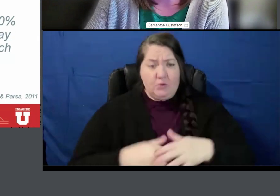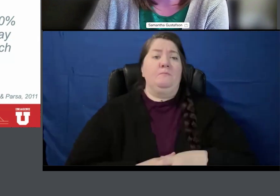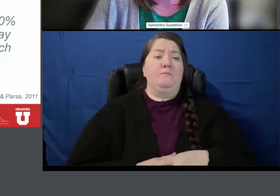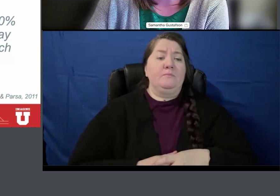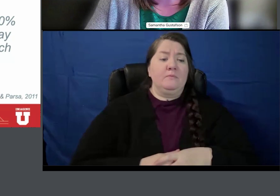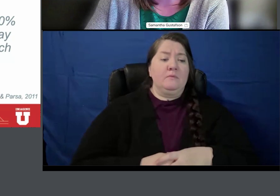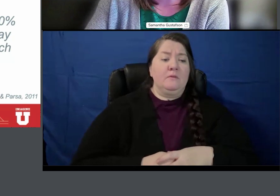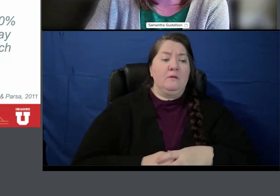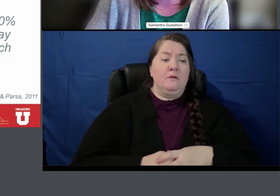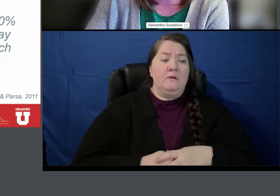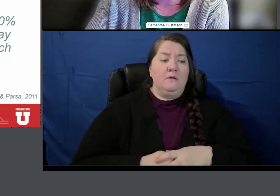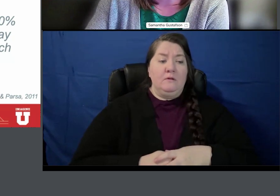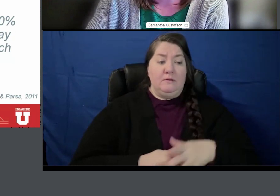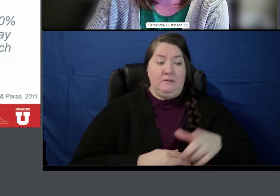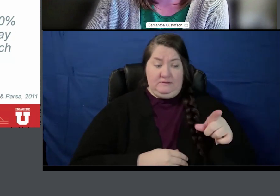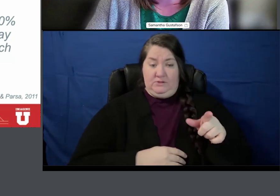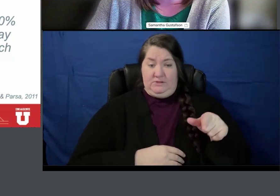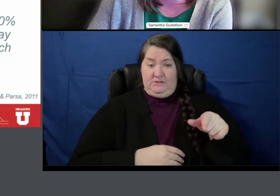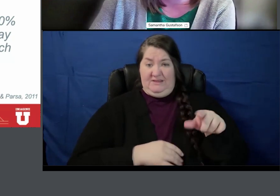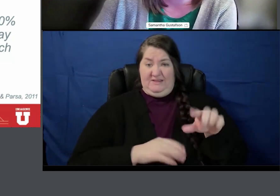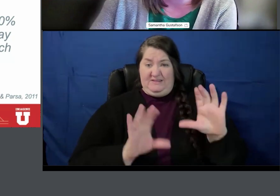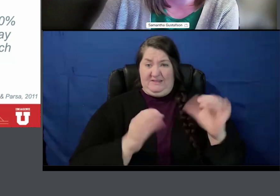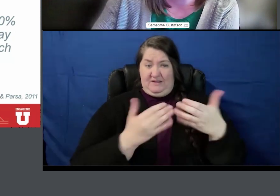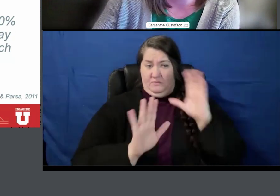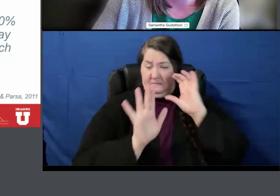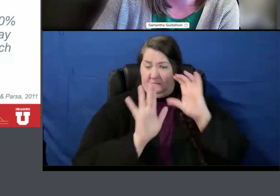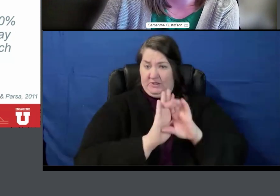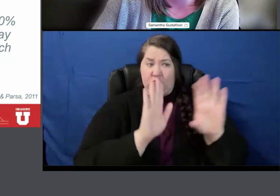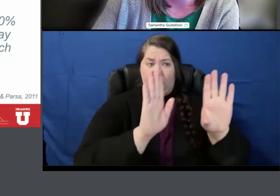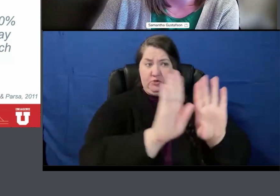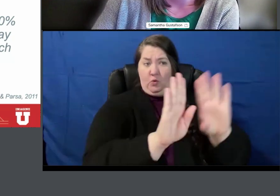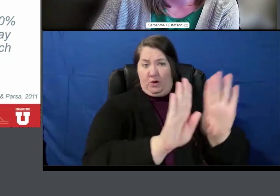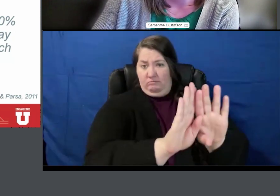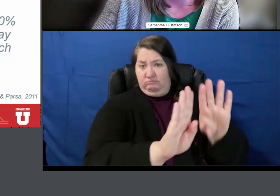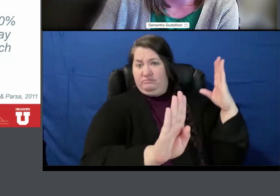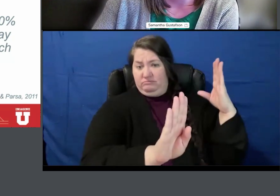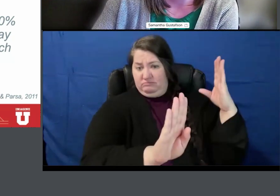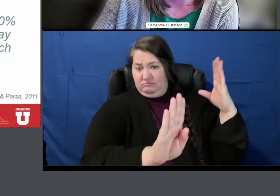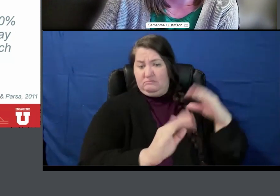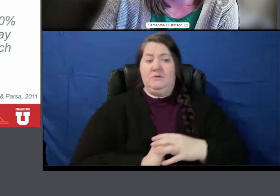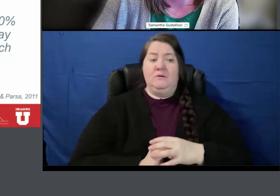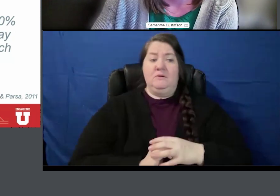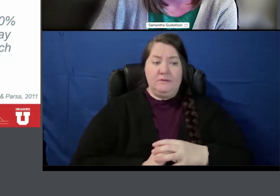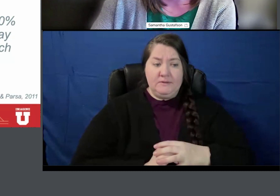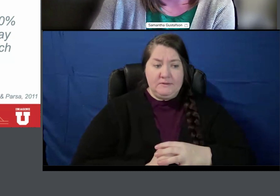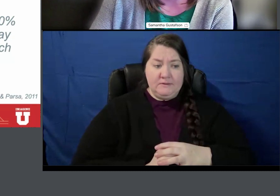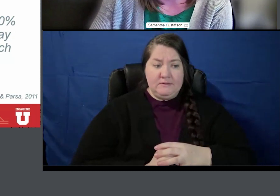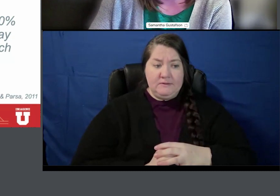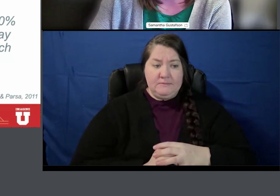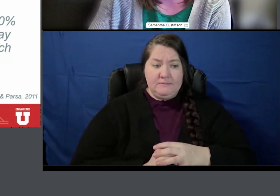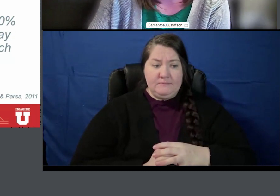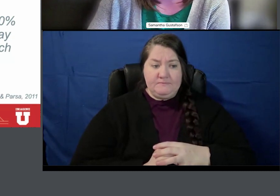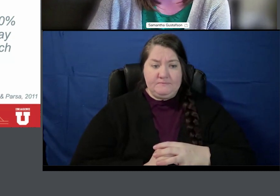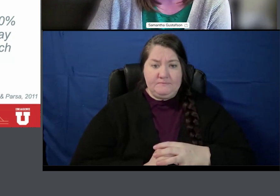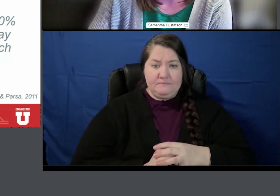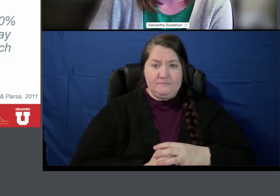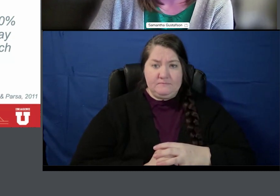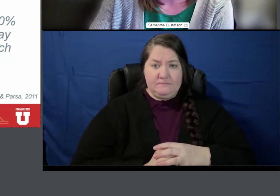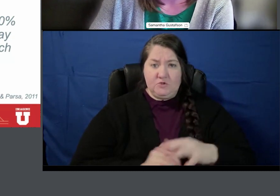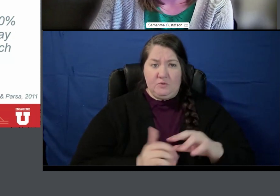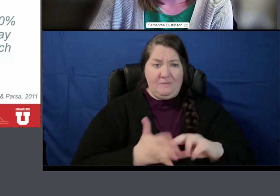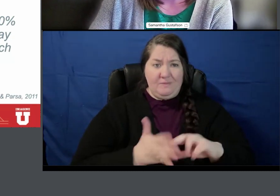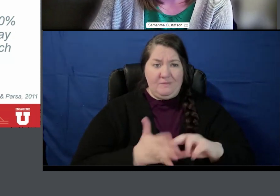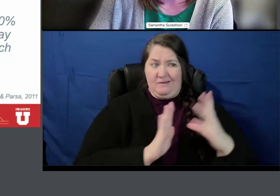have an open door here in this classroom. Let me see if I can get a pointer here. We have an open door here in